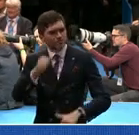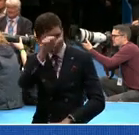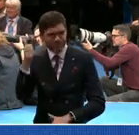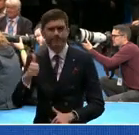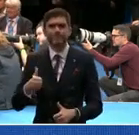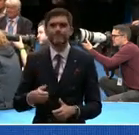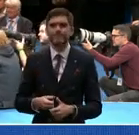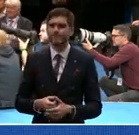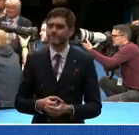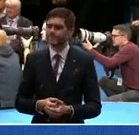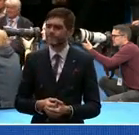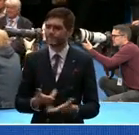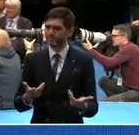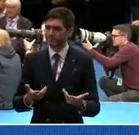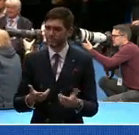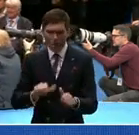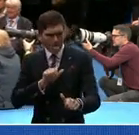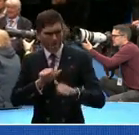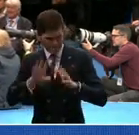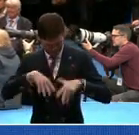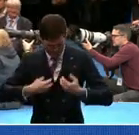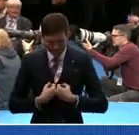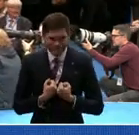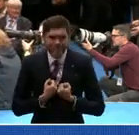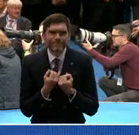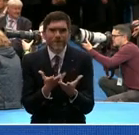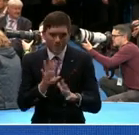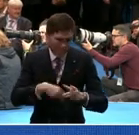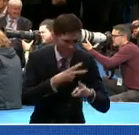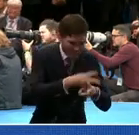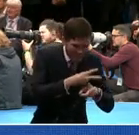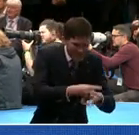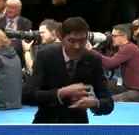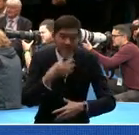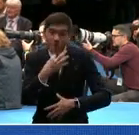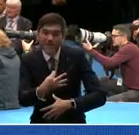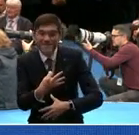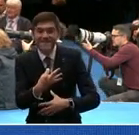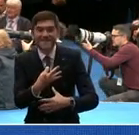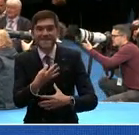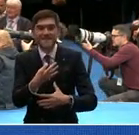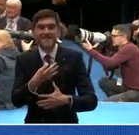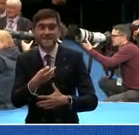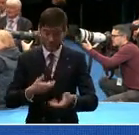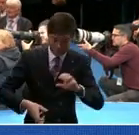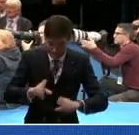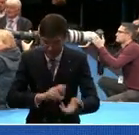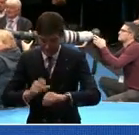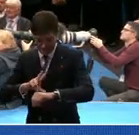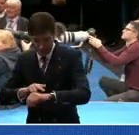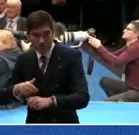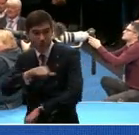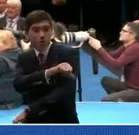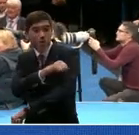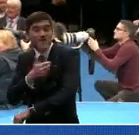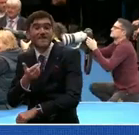It has brought the very best of us out as a nation, from the carers to the volunteers, the scientists to the doctors and